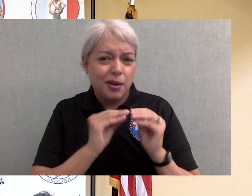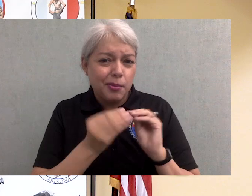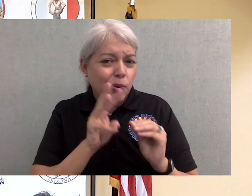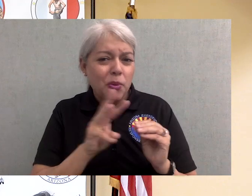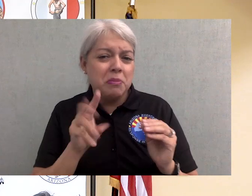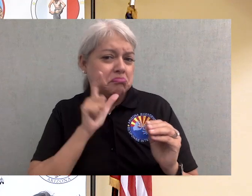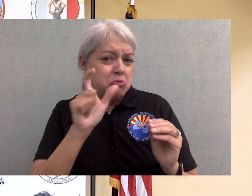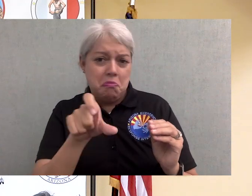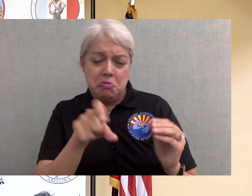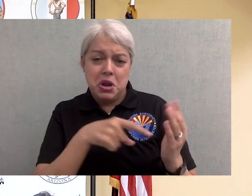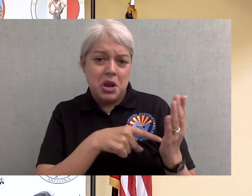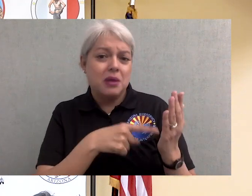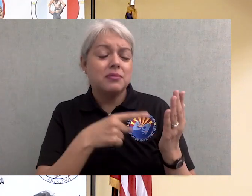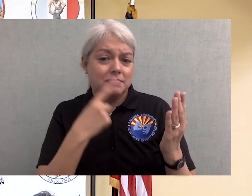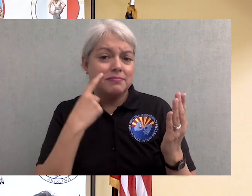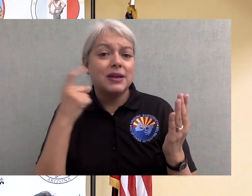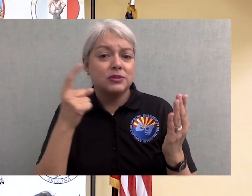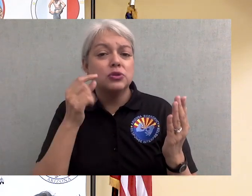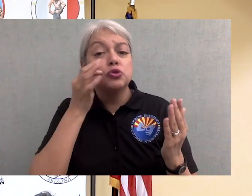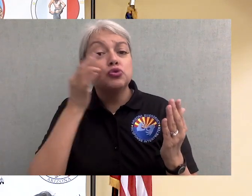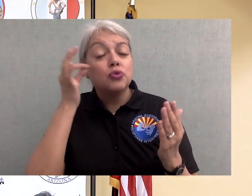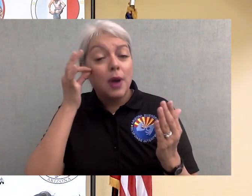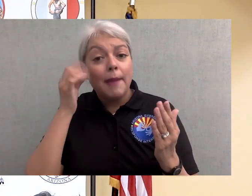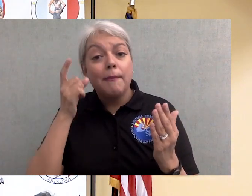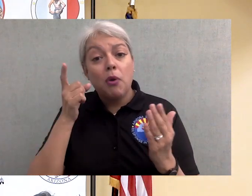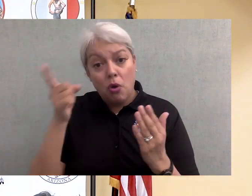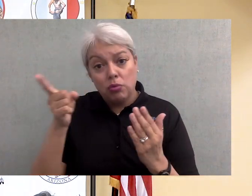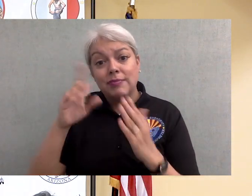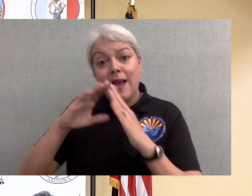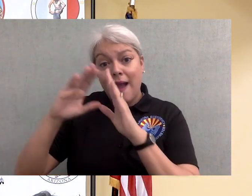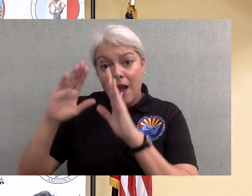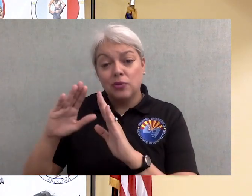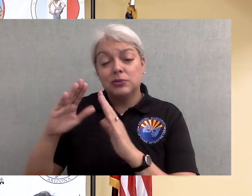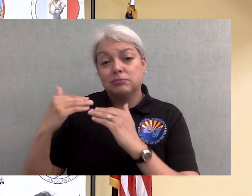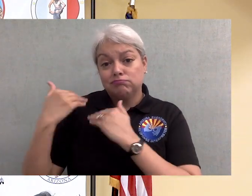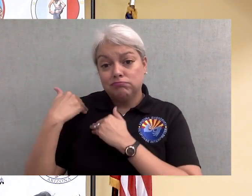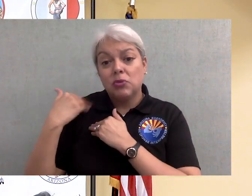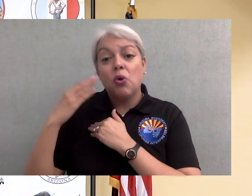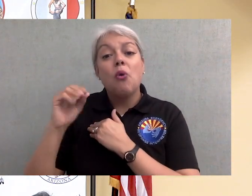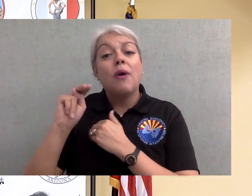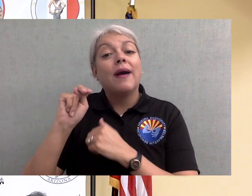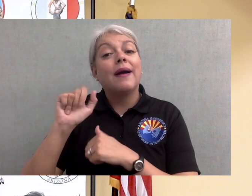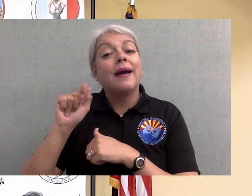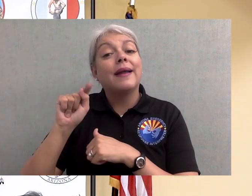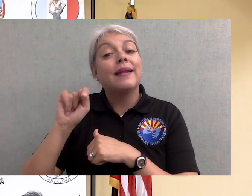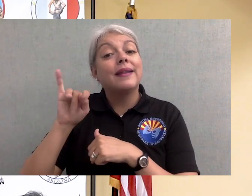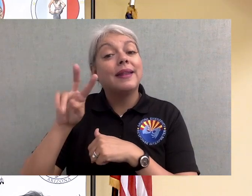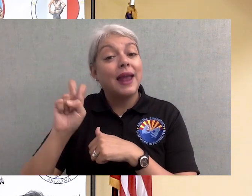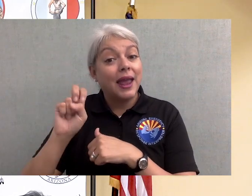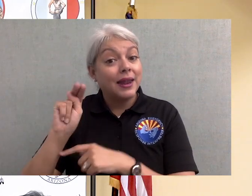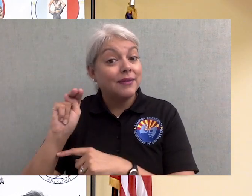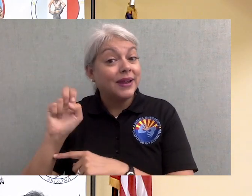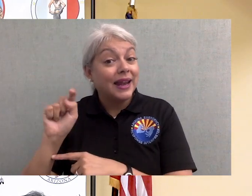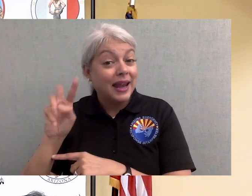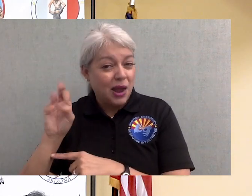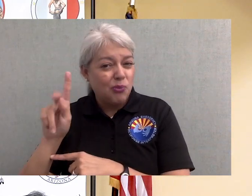tribal housing or the network company called Native Network will be contacting you to set up a schedule